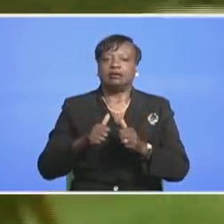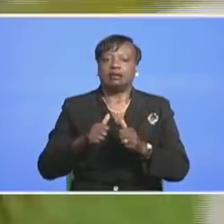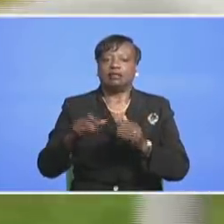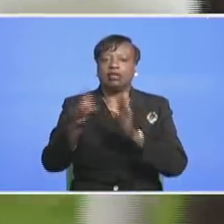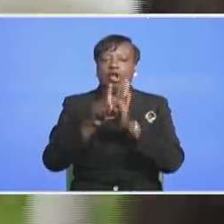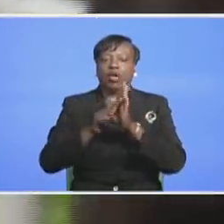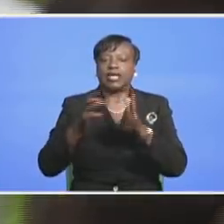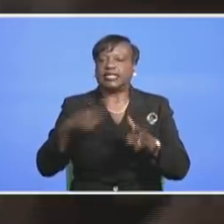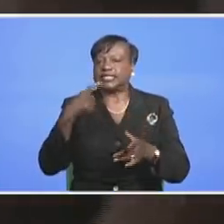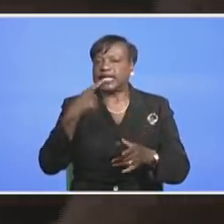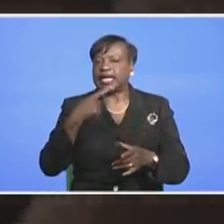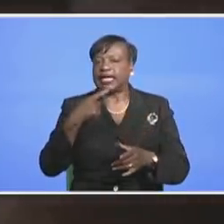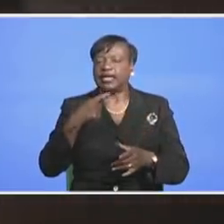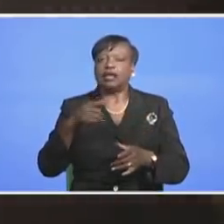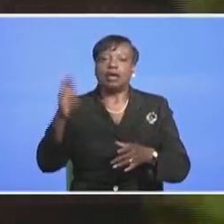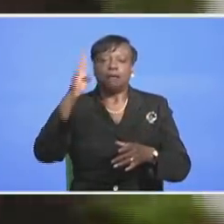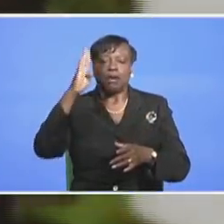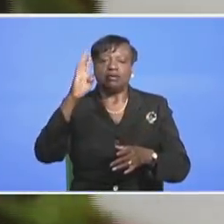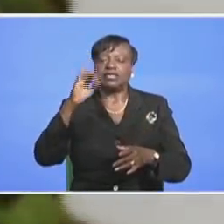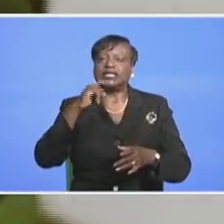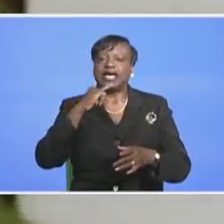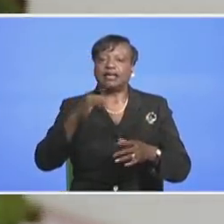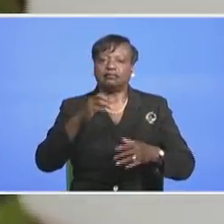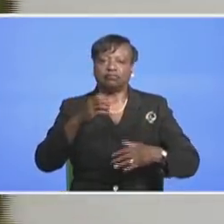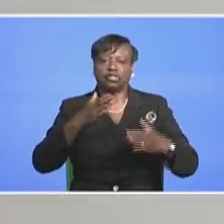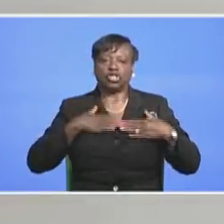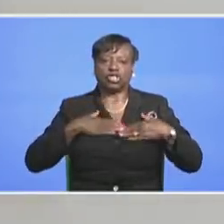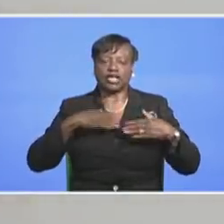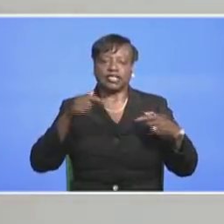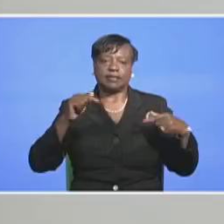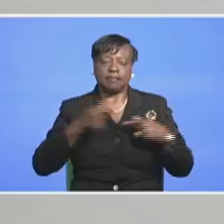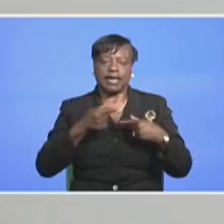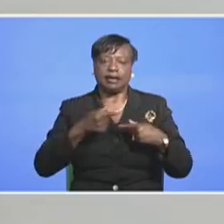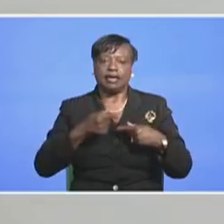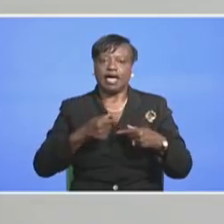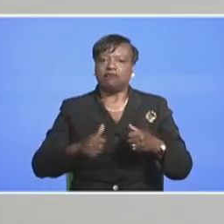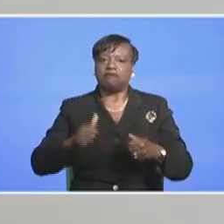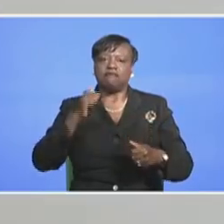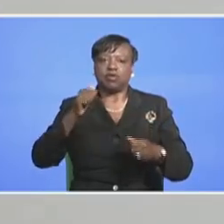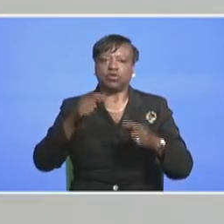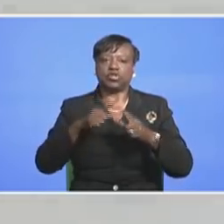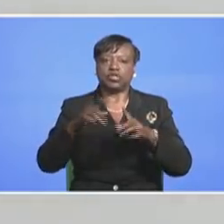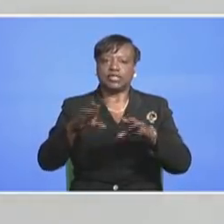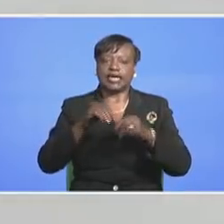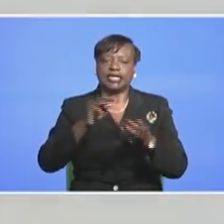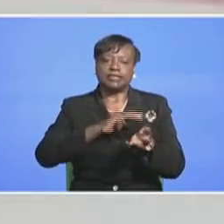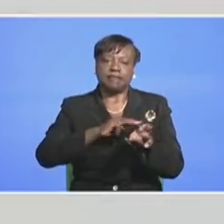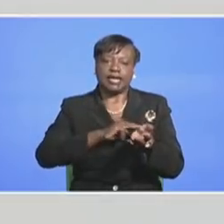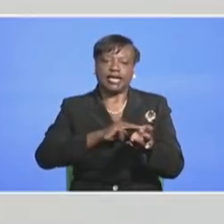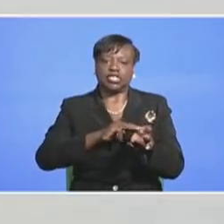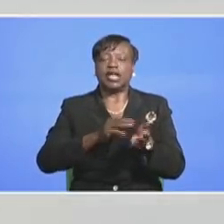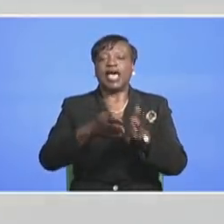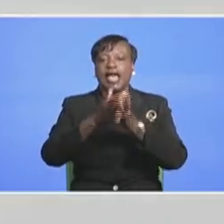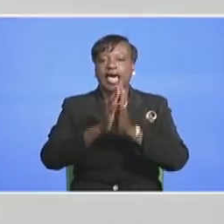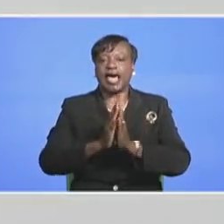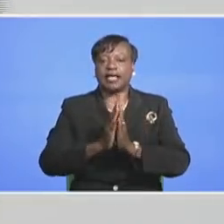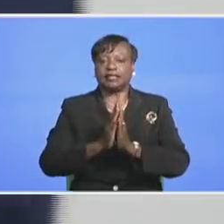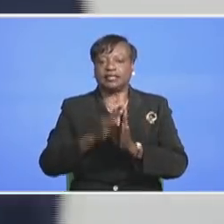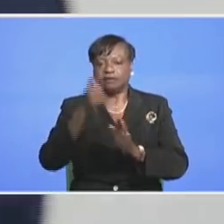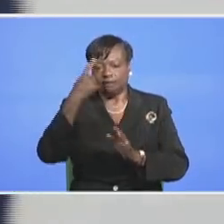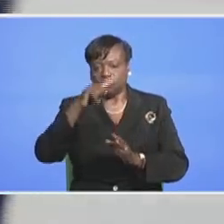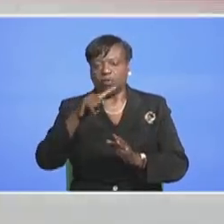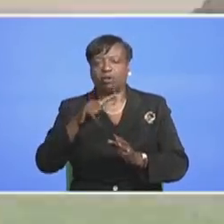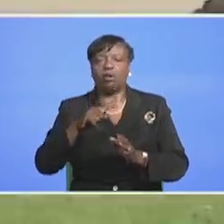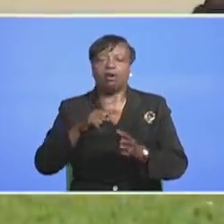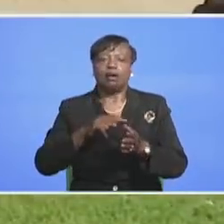was complaining of chest pains and refused to take his medication and is asking for medical attention as he is asthmatic. Meanwhile,